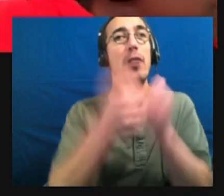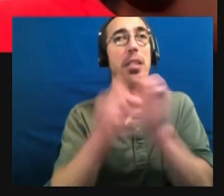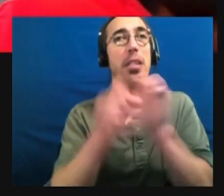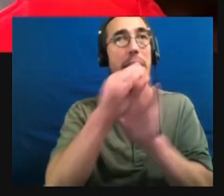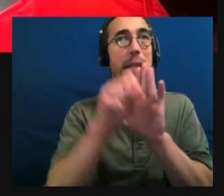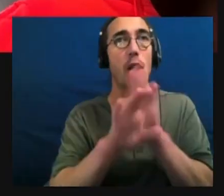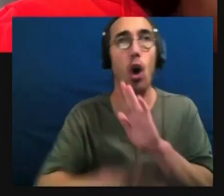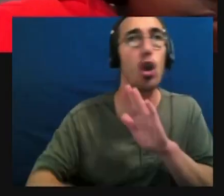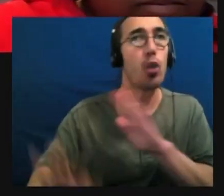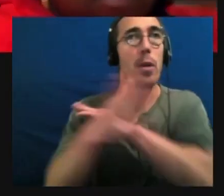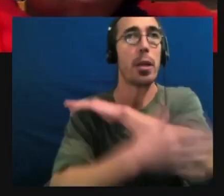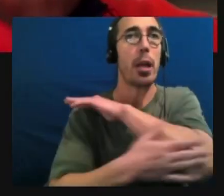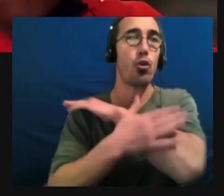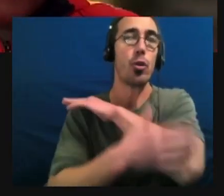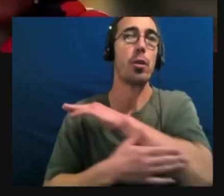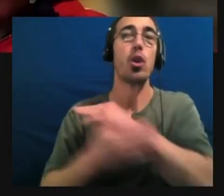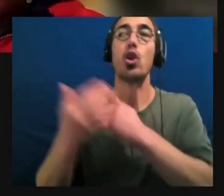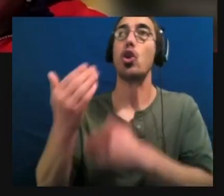tip.